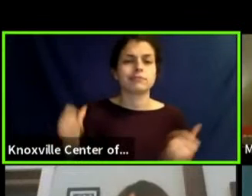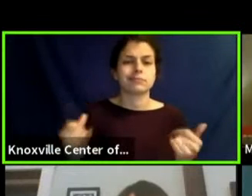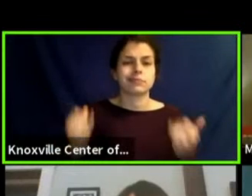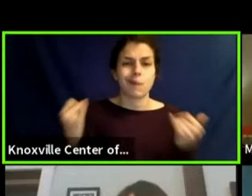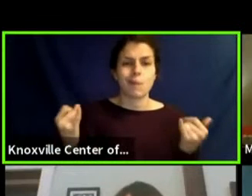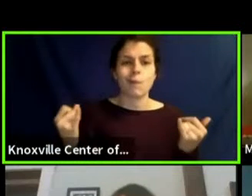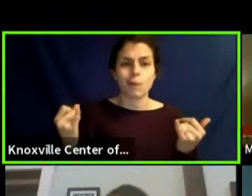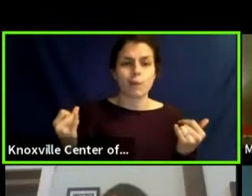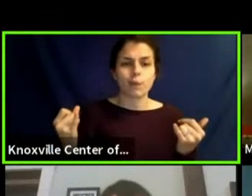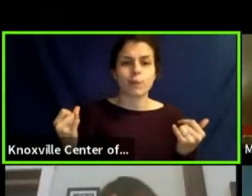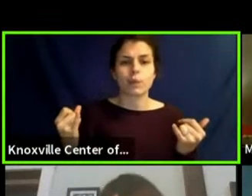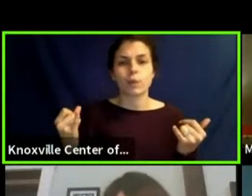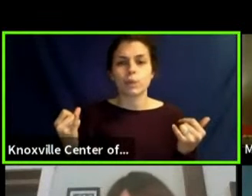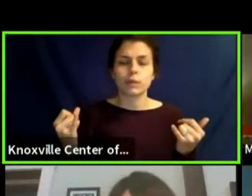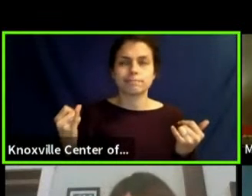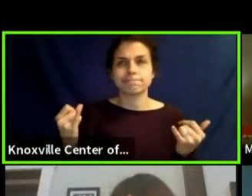no